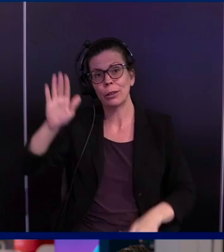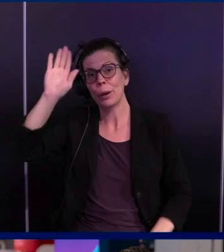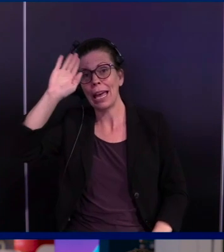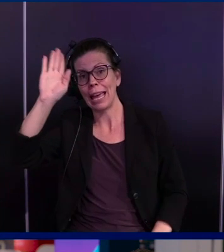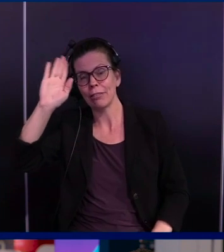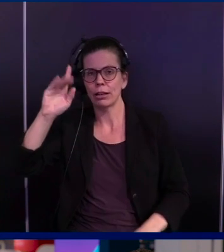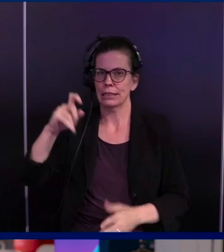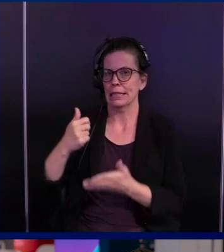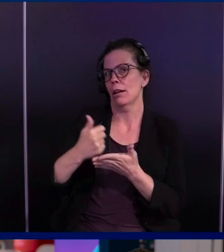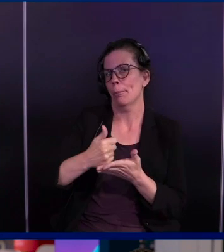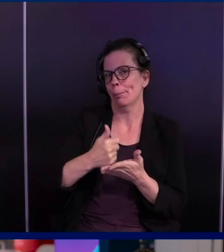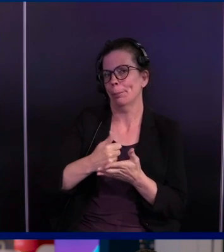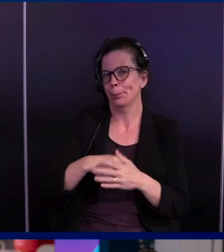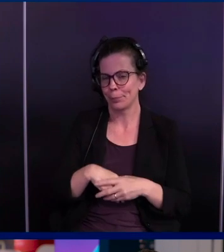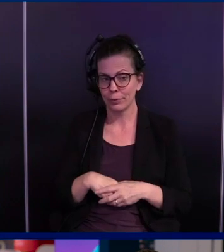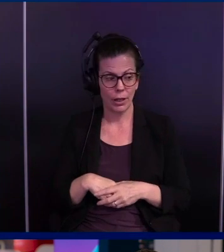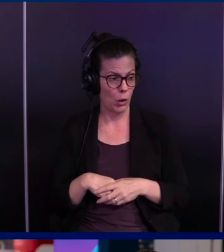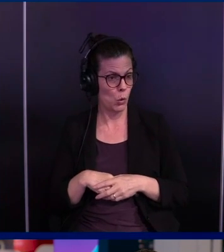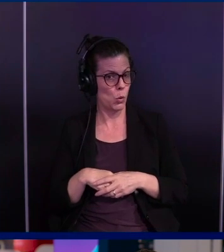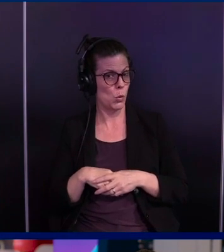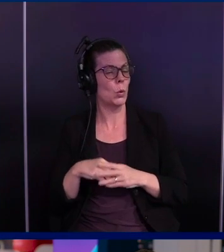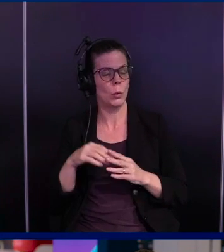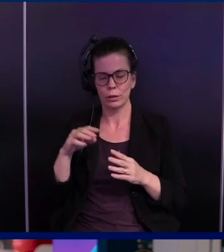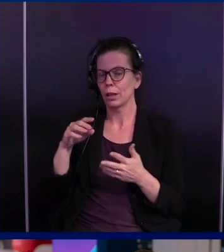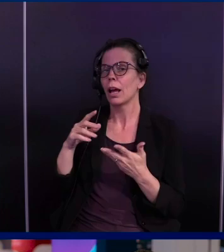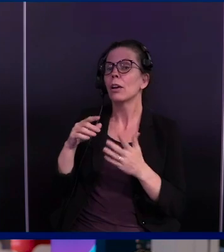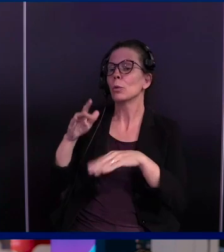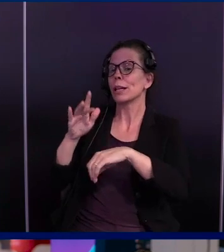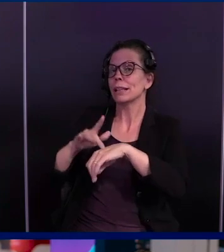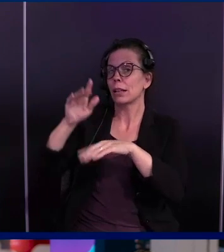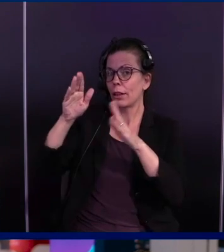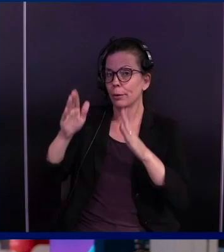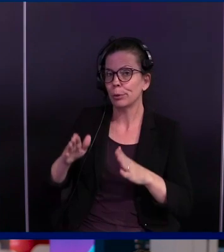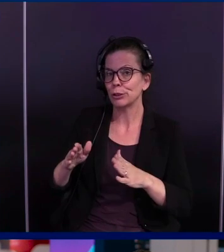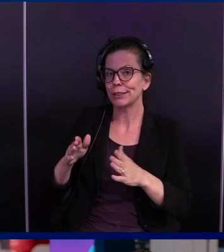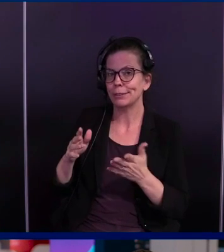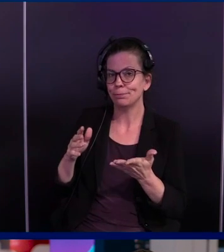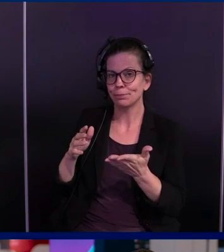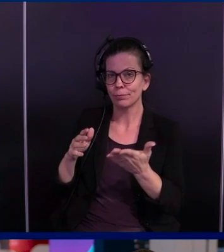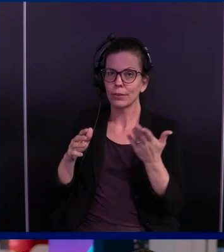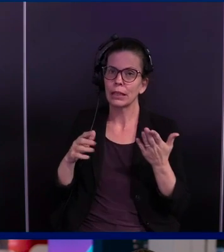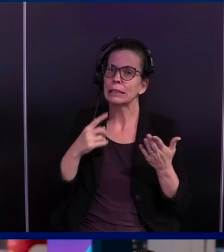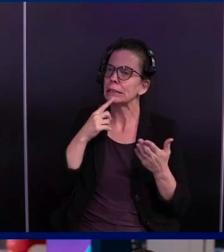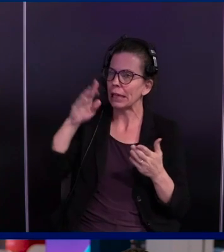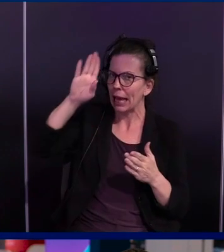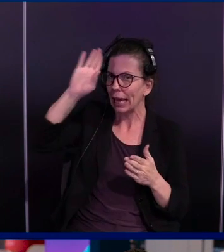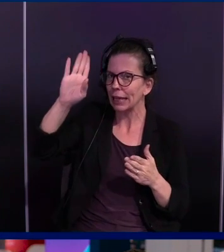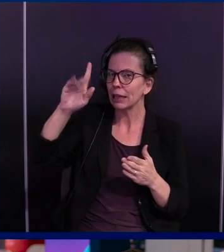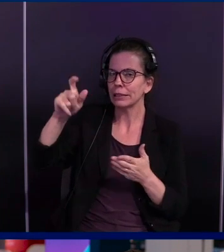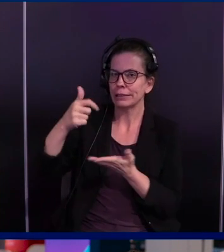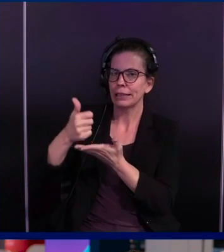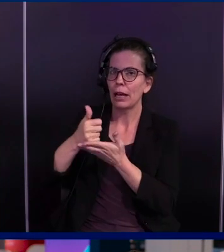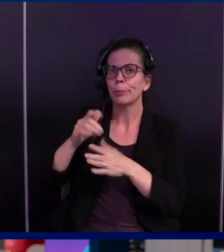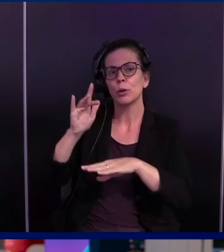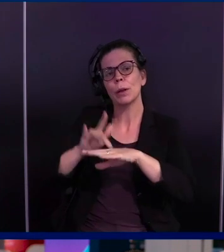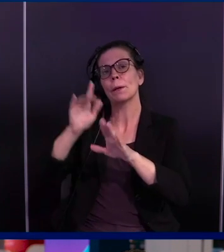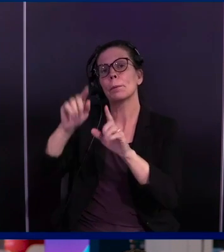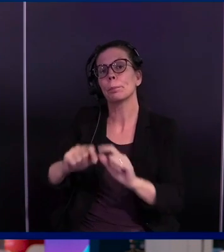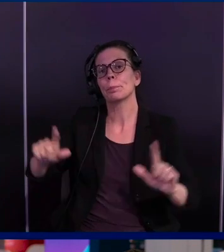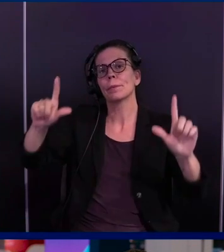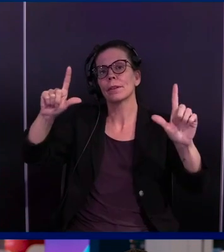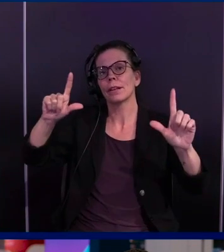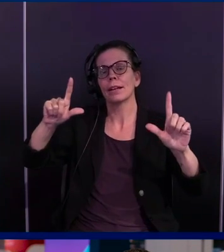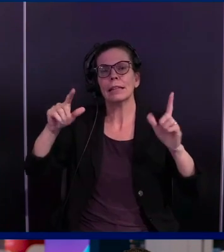some help. Ooh. And if we click on the person right here, so it says, hey, I need some help, click on that. And it's going